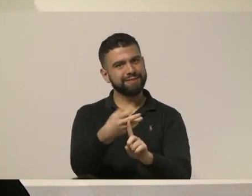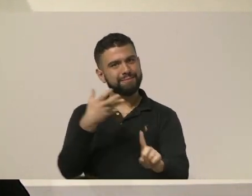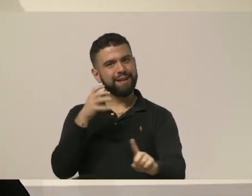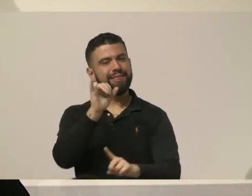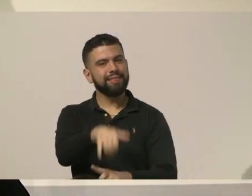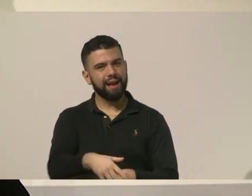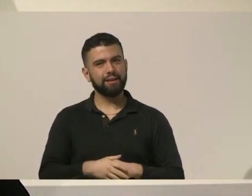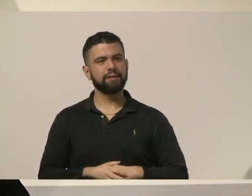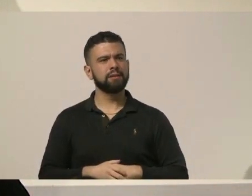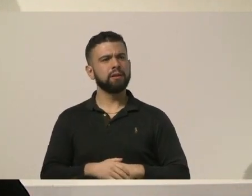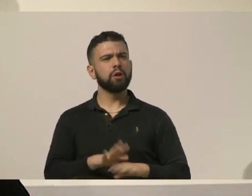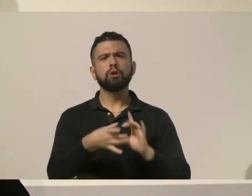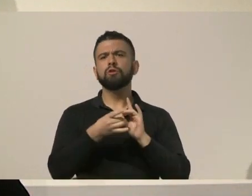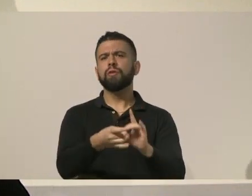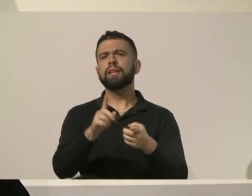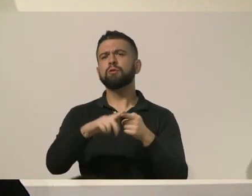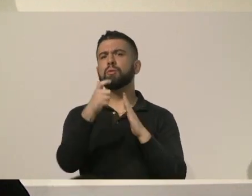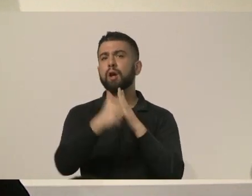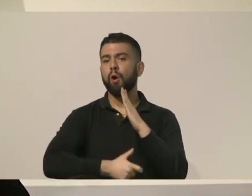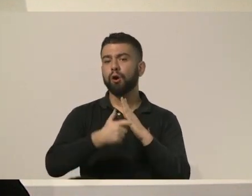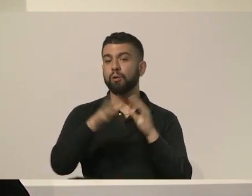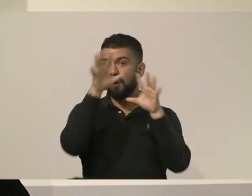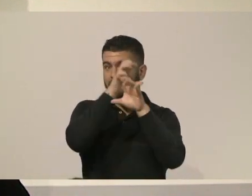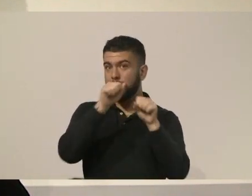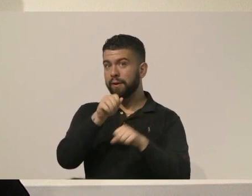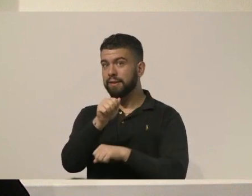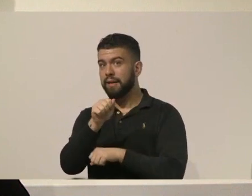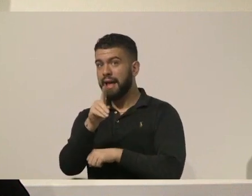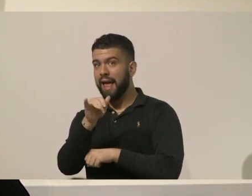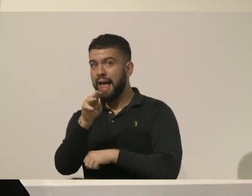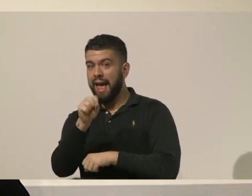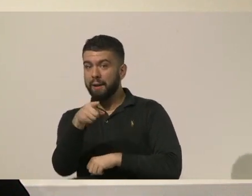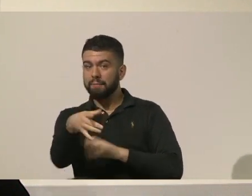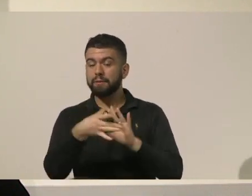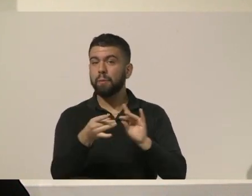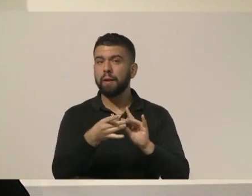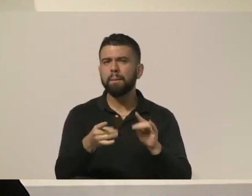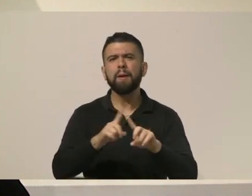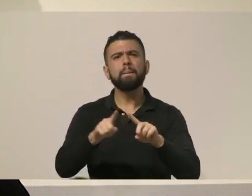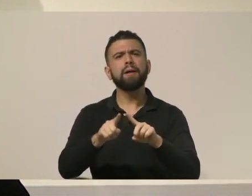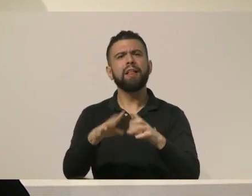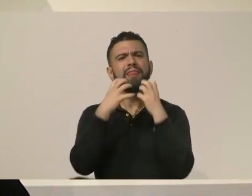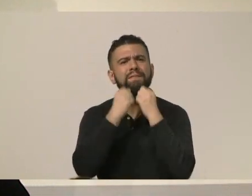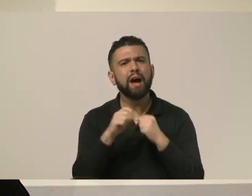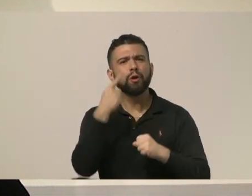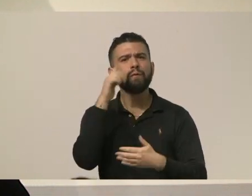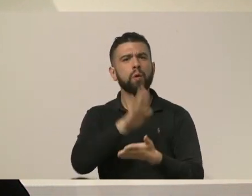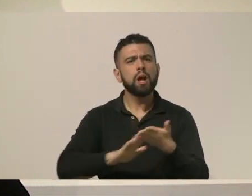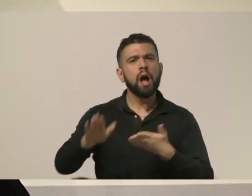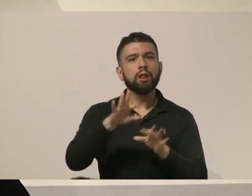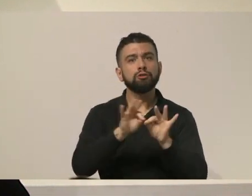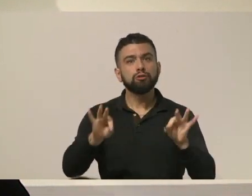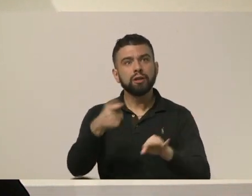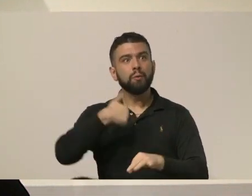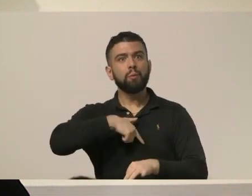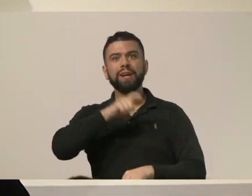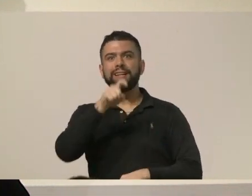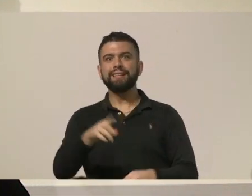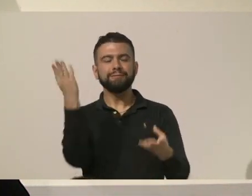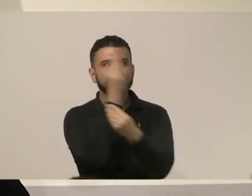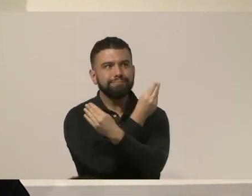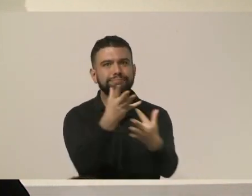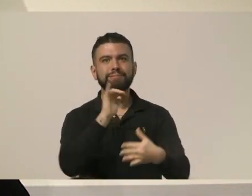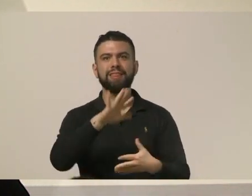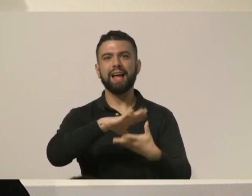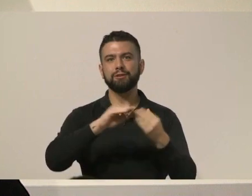some of the article that President Adams mentioned about what's the value in a college degree. We need to start telling that story. And so we've begun to start to re-examine